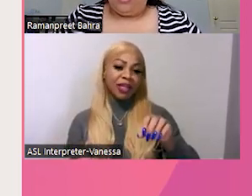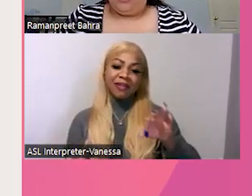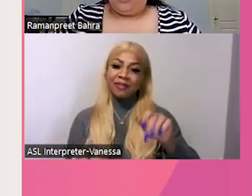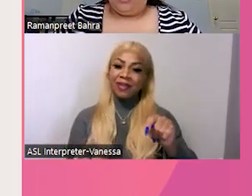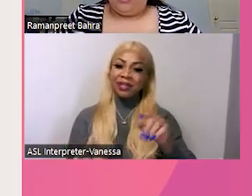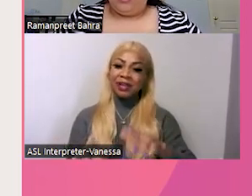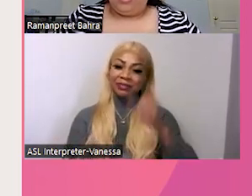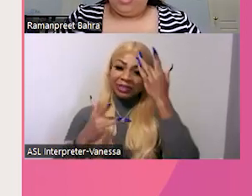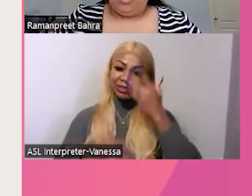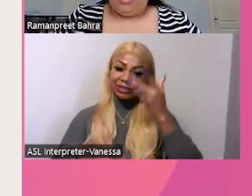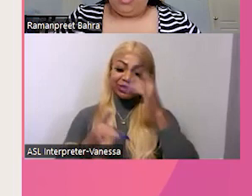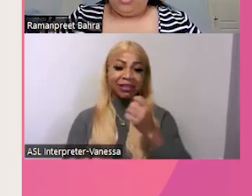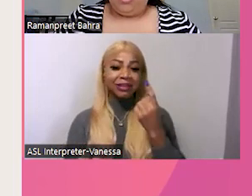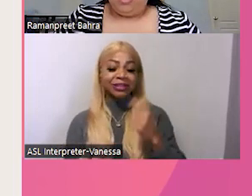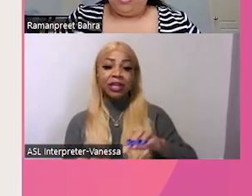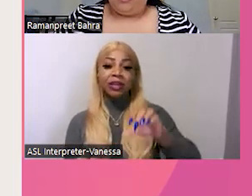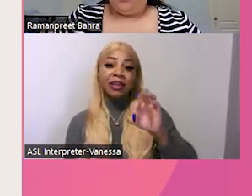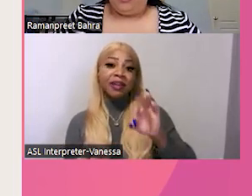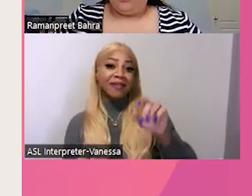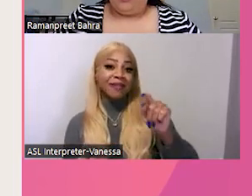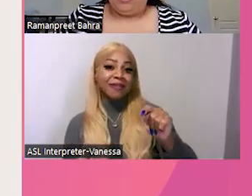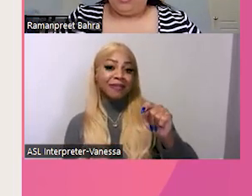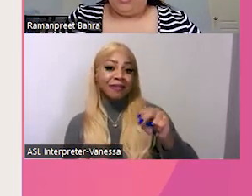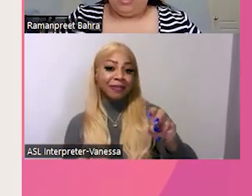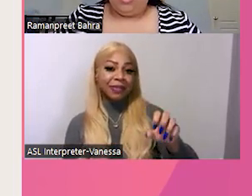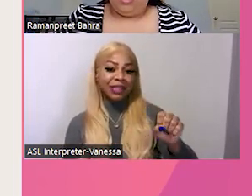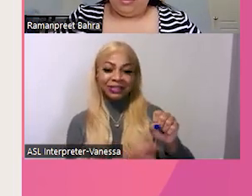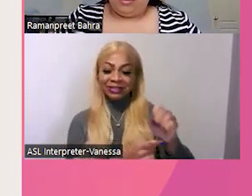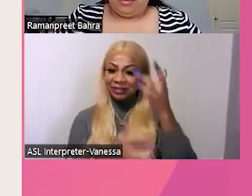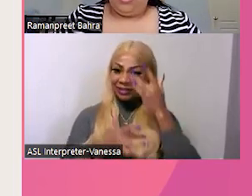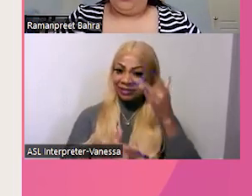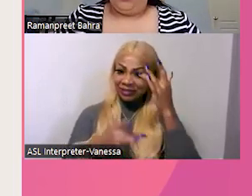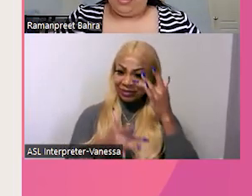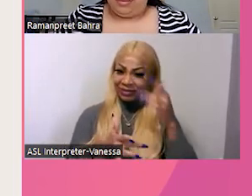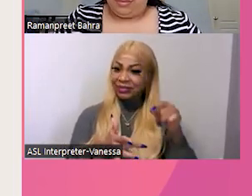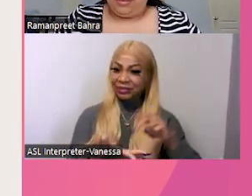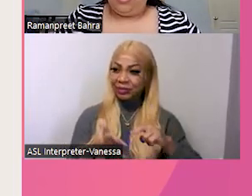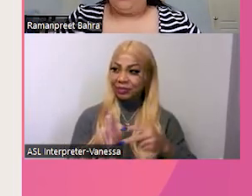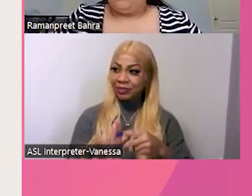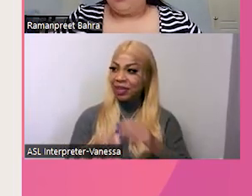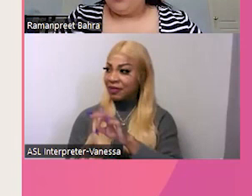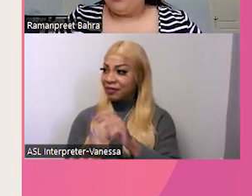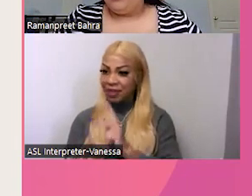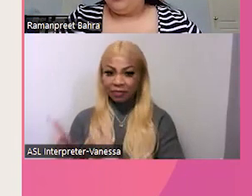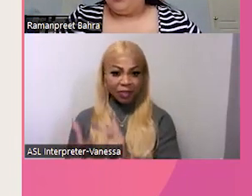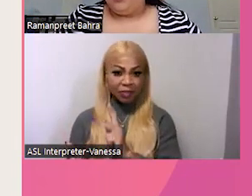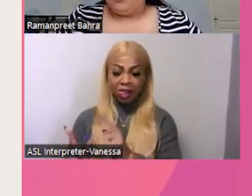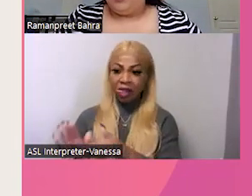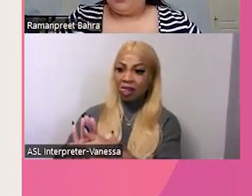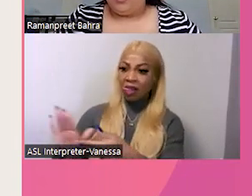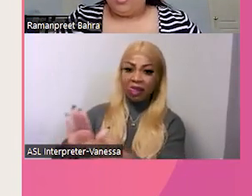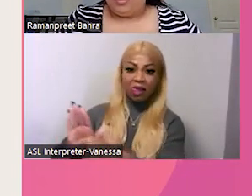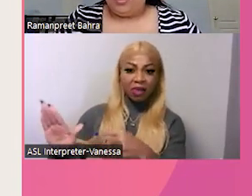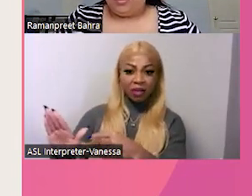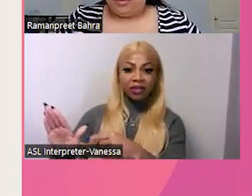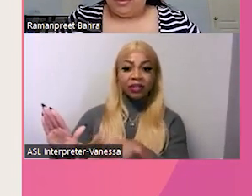Categorizing obesity, fatness, as a disease pathologizes fat people and positions them, and Raman hit on this a little